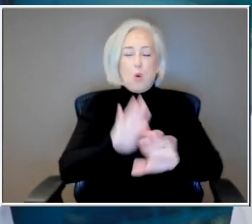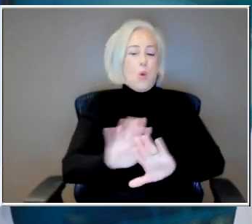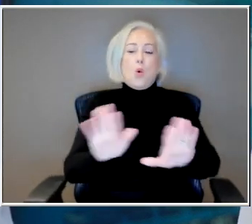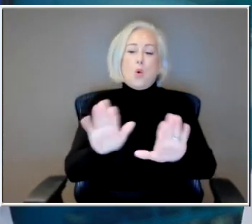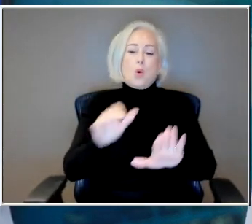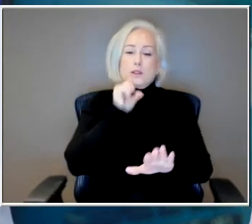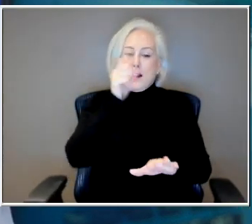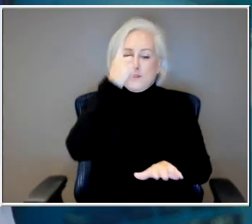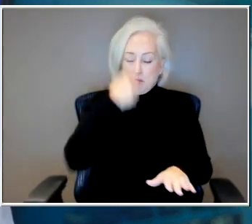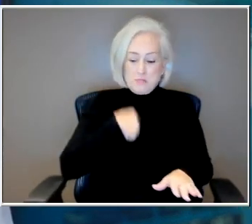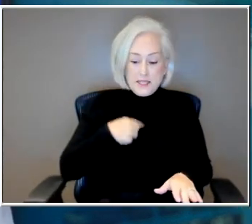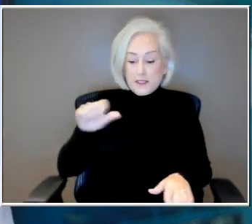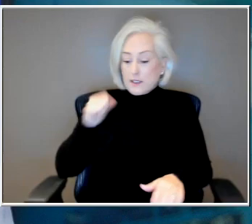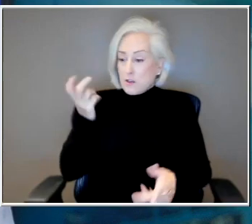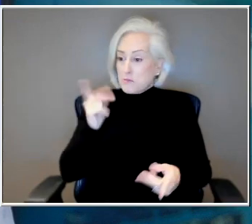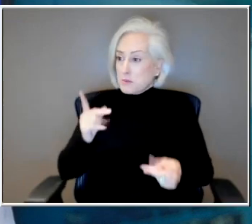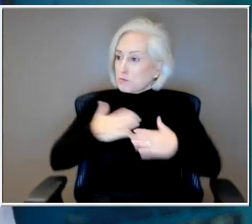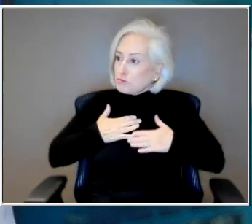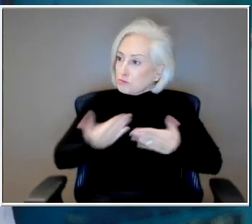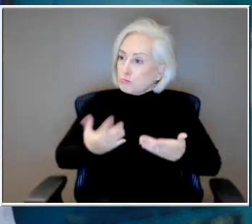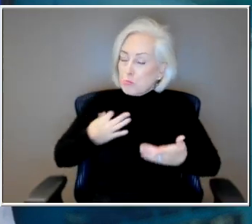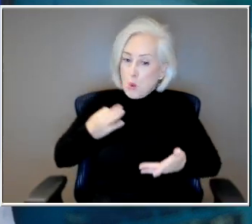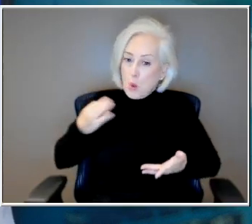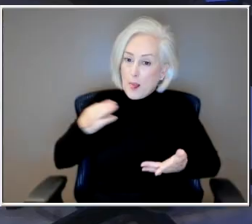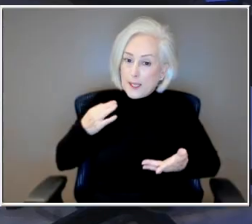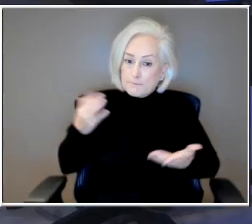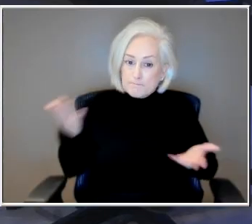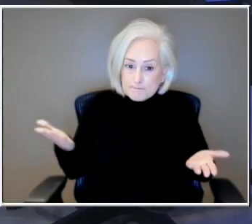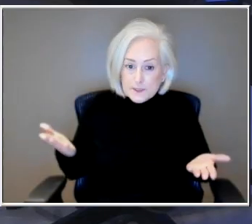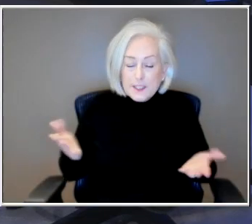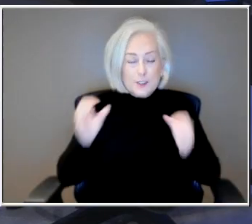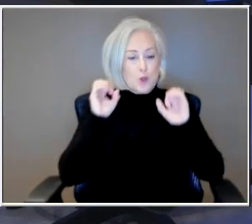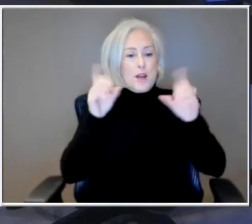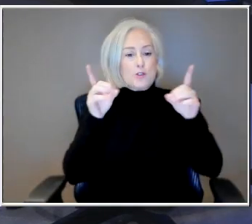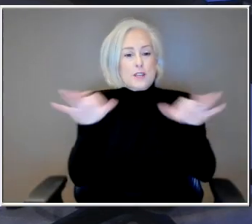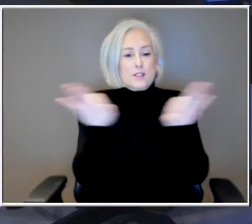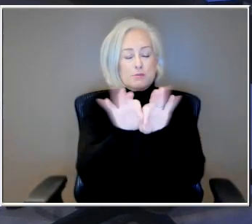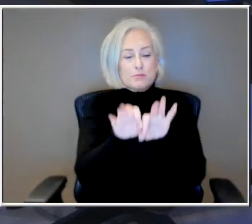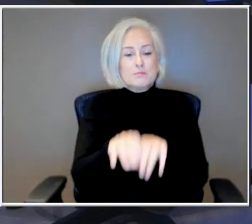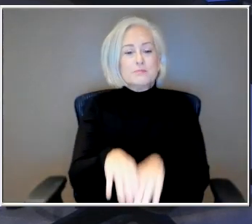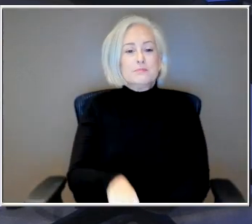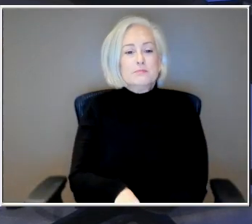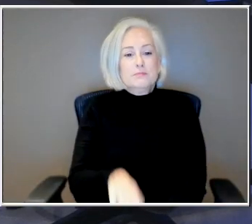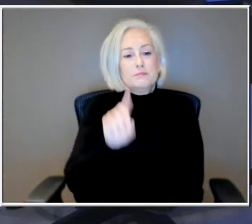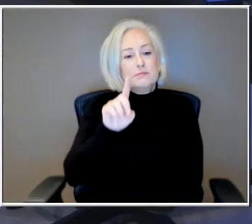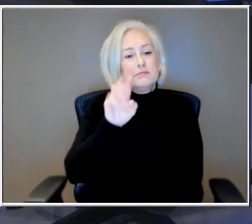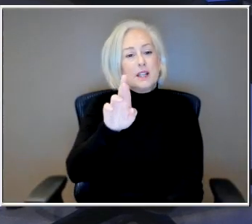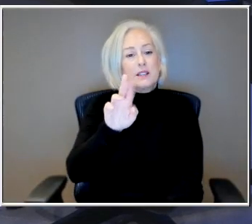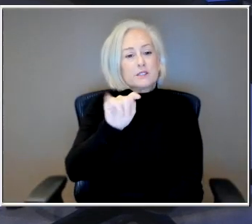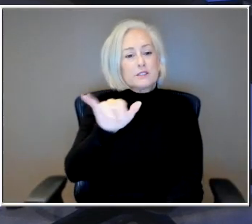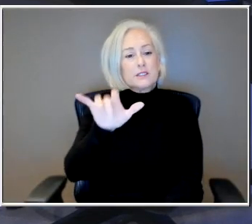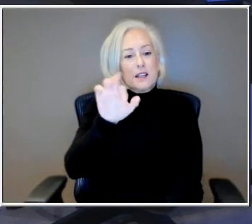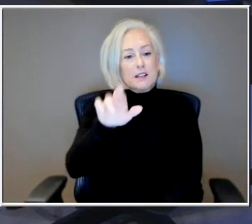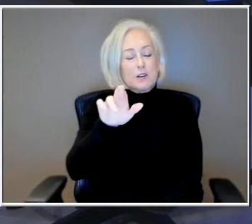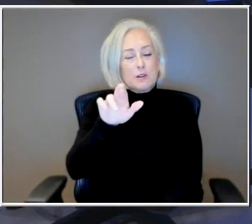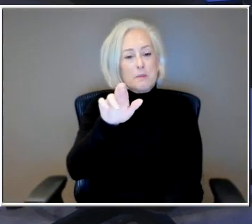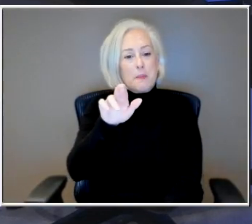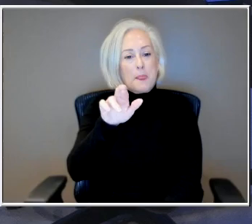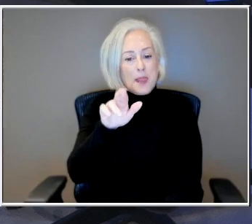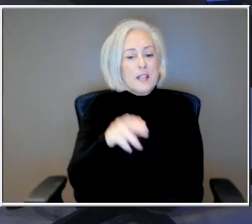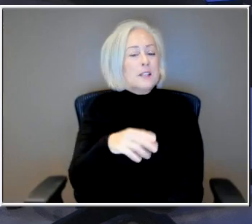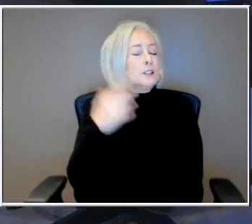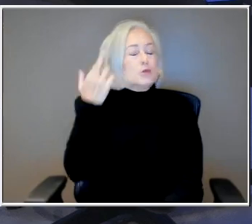all in. And so education is the first step. Dr. Taylor, what's the leading cause, some of the leading causes for needing a